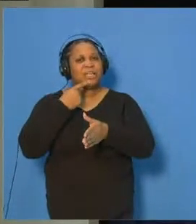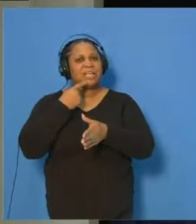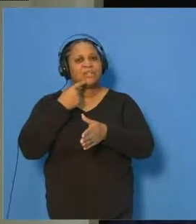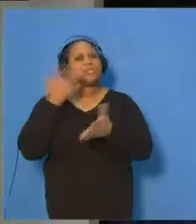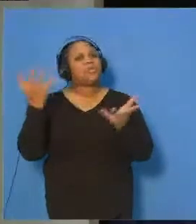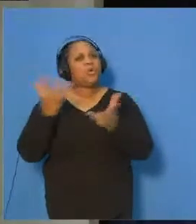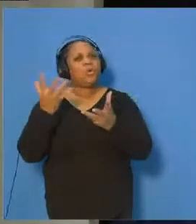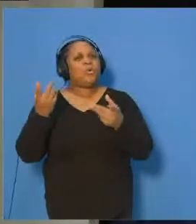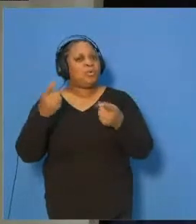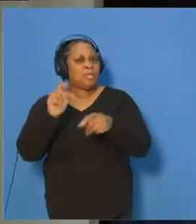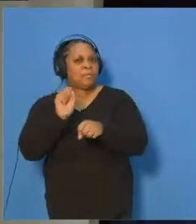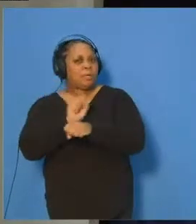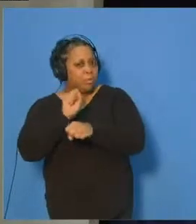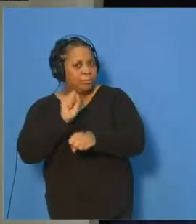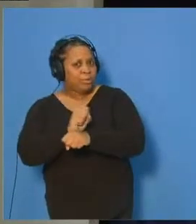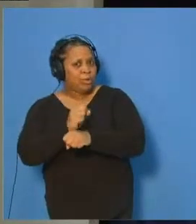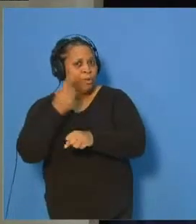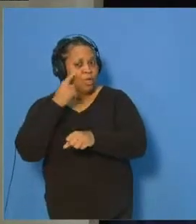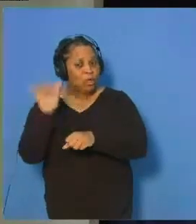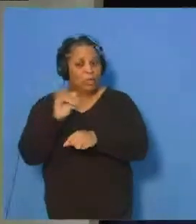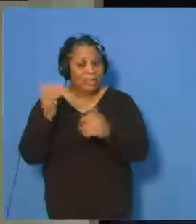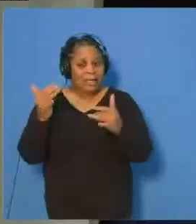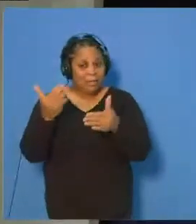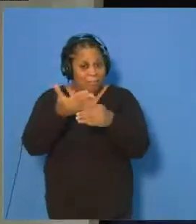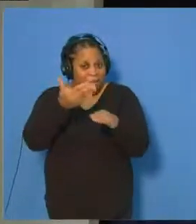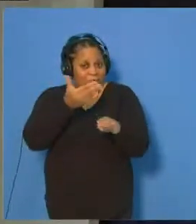to the pandemic and what it is now?